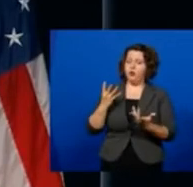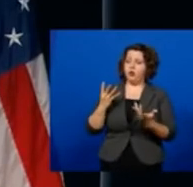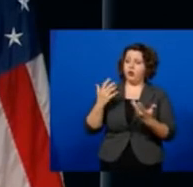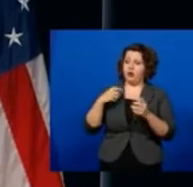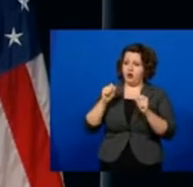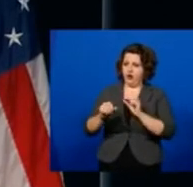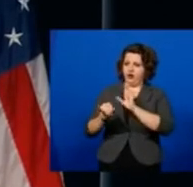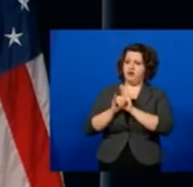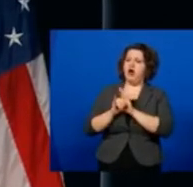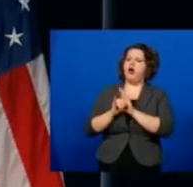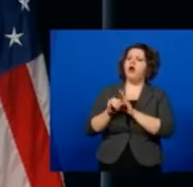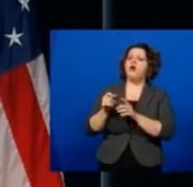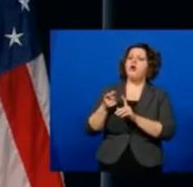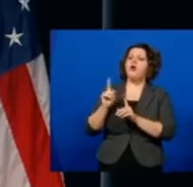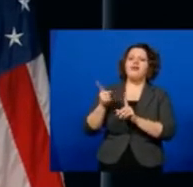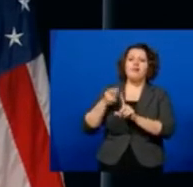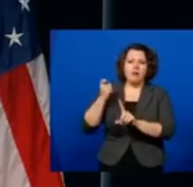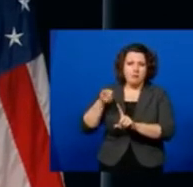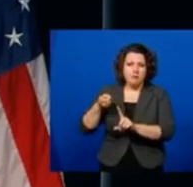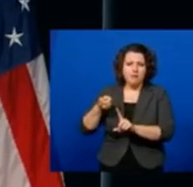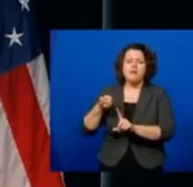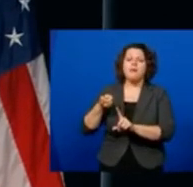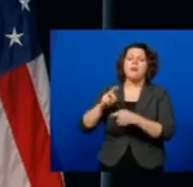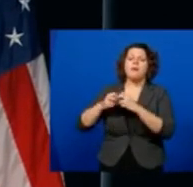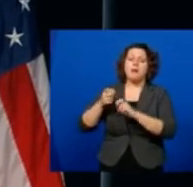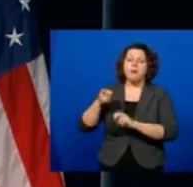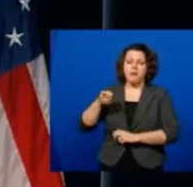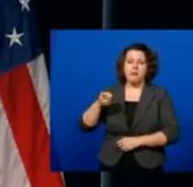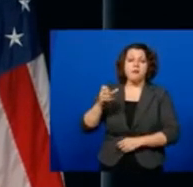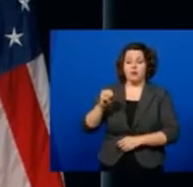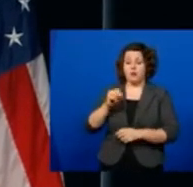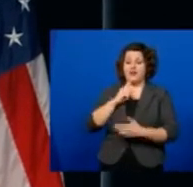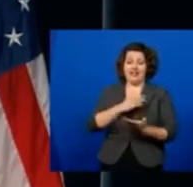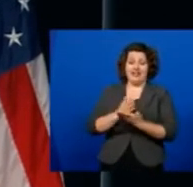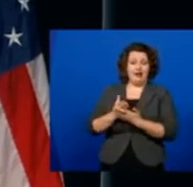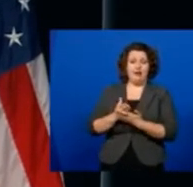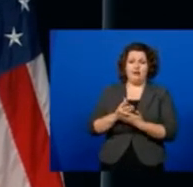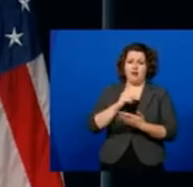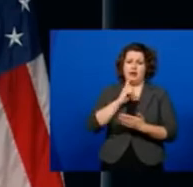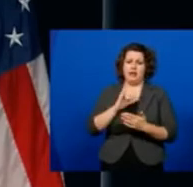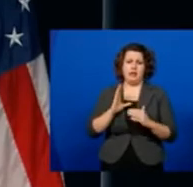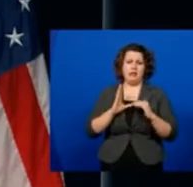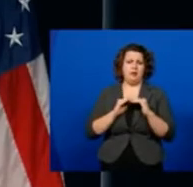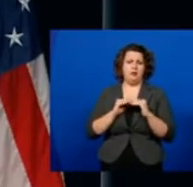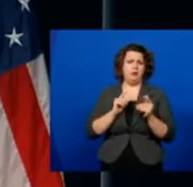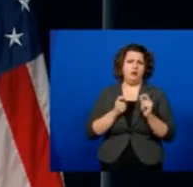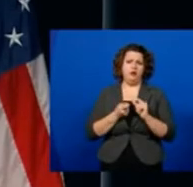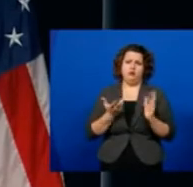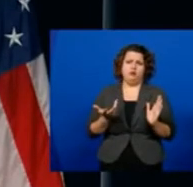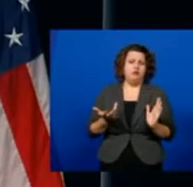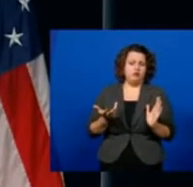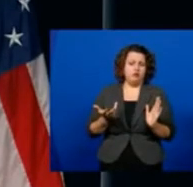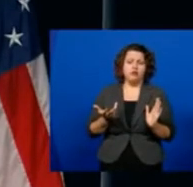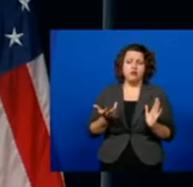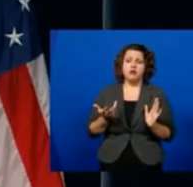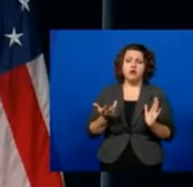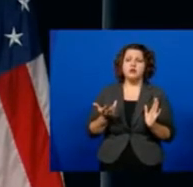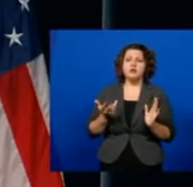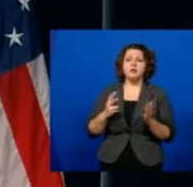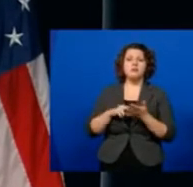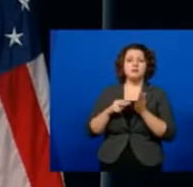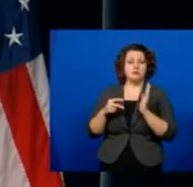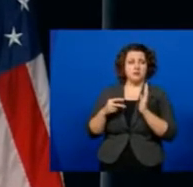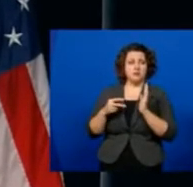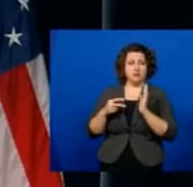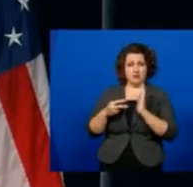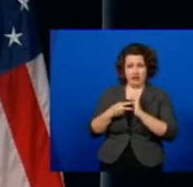what the cause was. And so the data overall really had minimal change to it. And so we were able to, when you take a